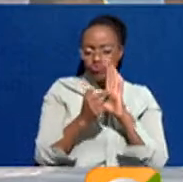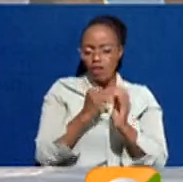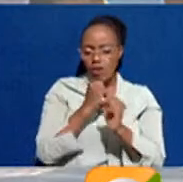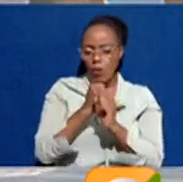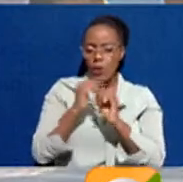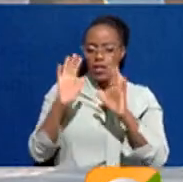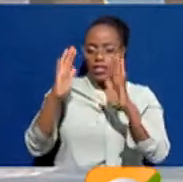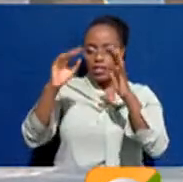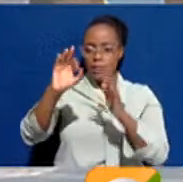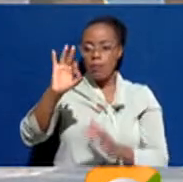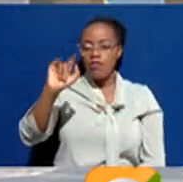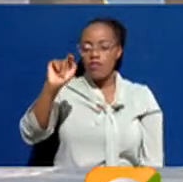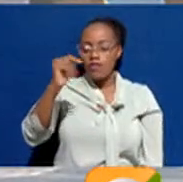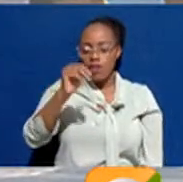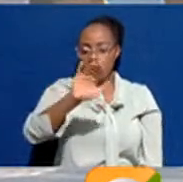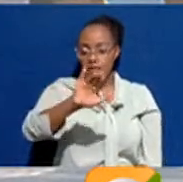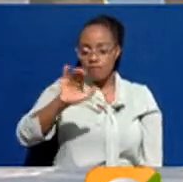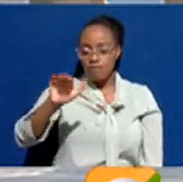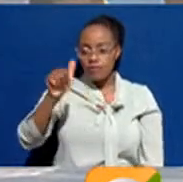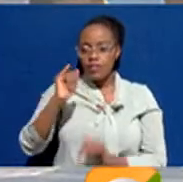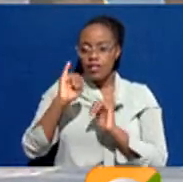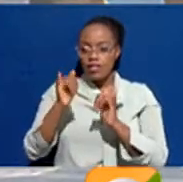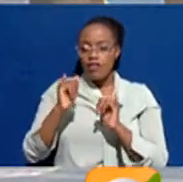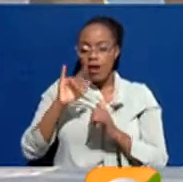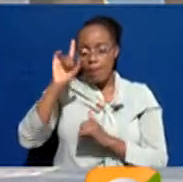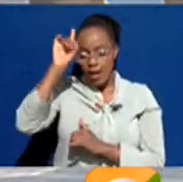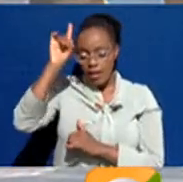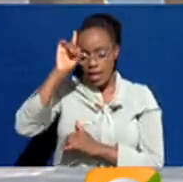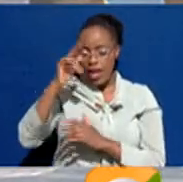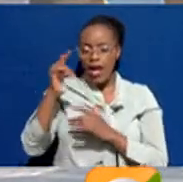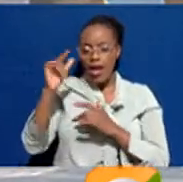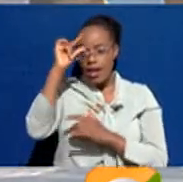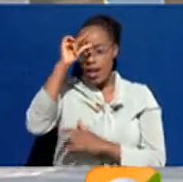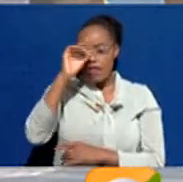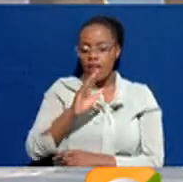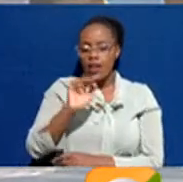celebrate her. In other news, Mandera Governor Mohamed Aden Khalid has